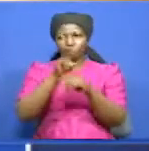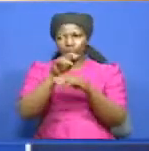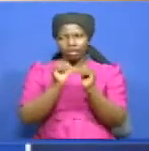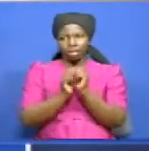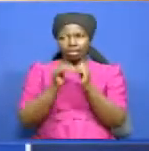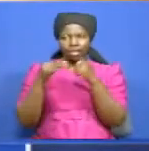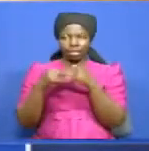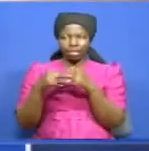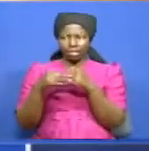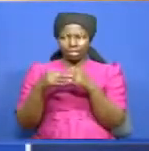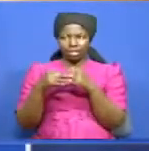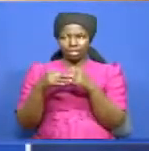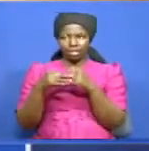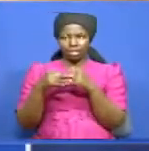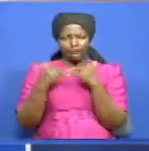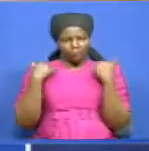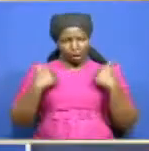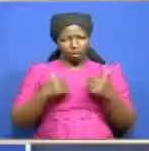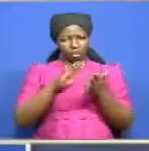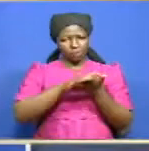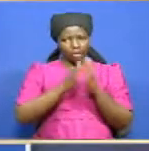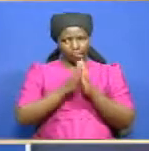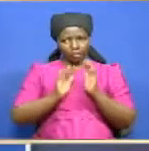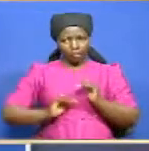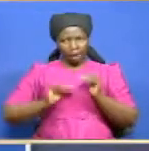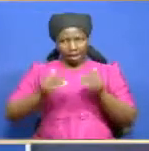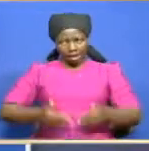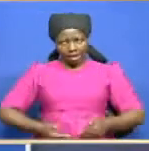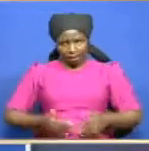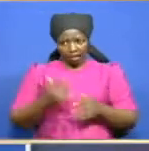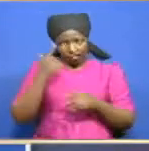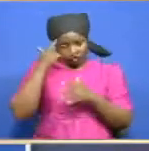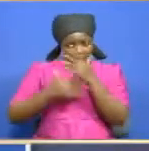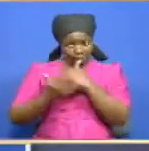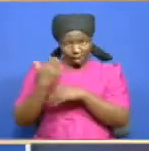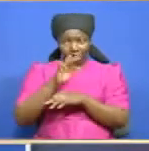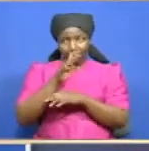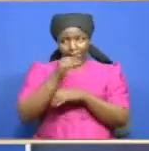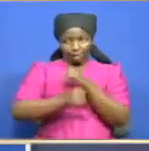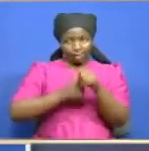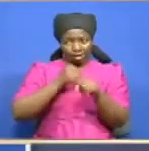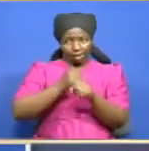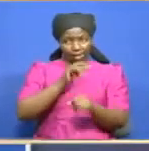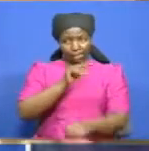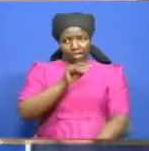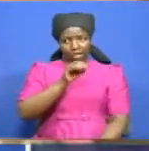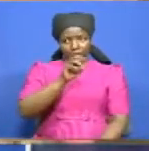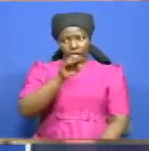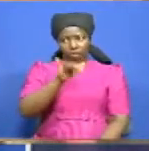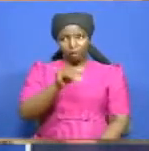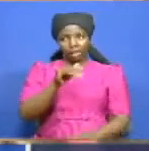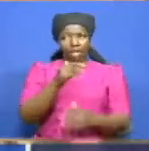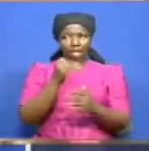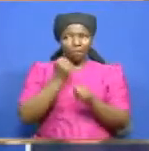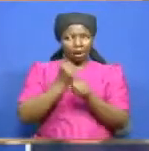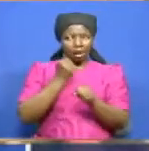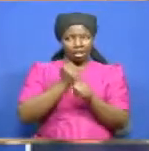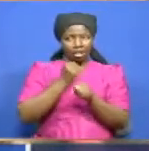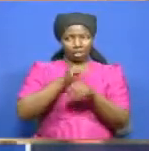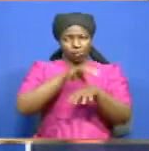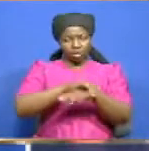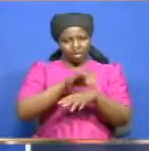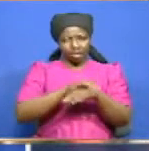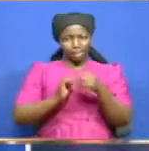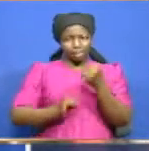2018, kashika ujauzito. For the last 3 years, Naomi's efforts to get child support from her baby's